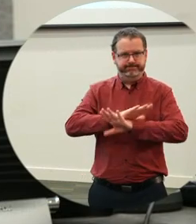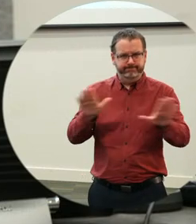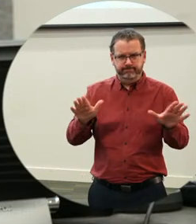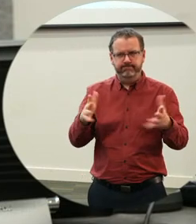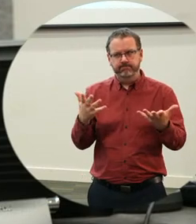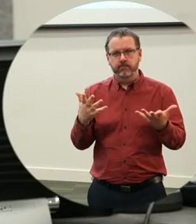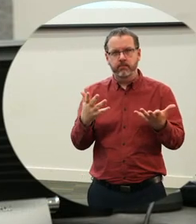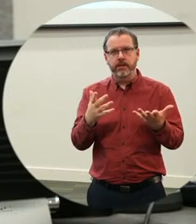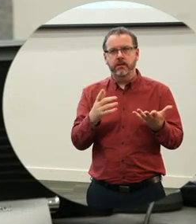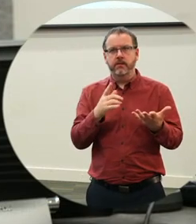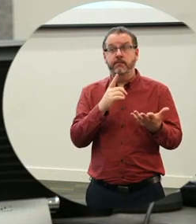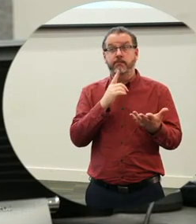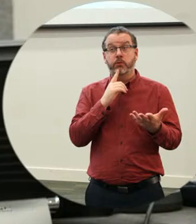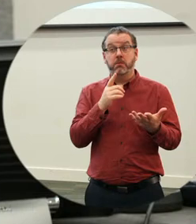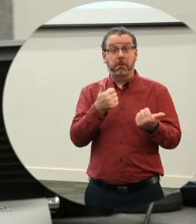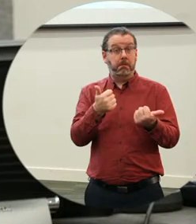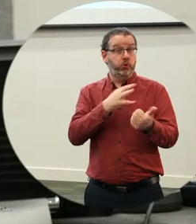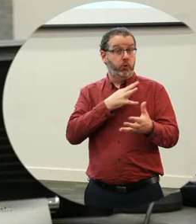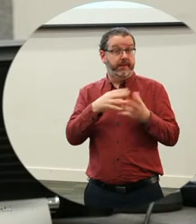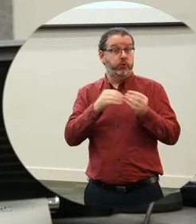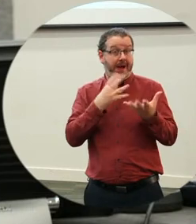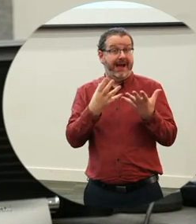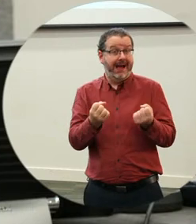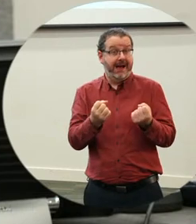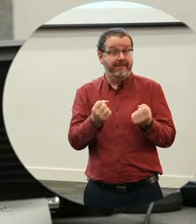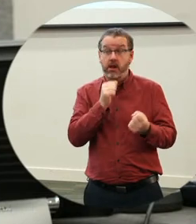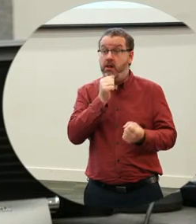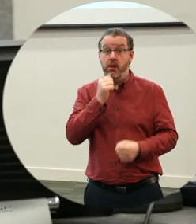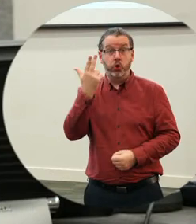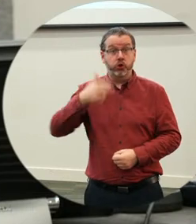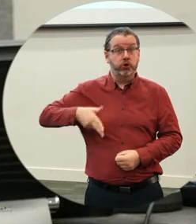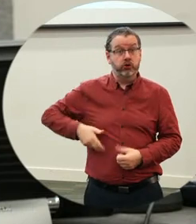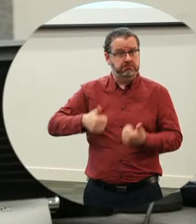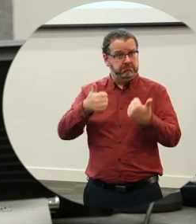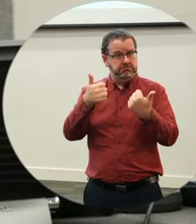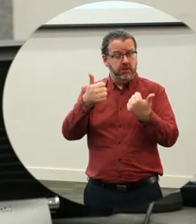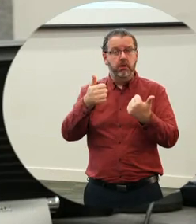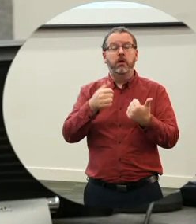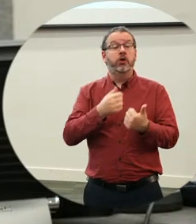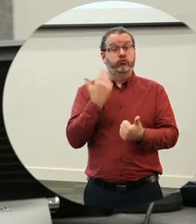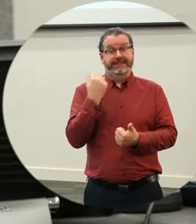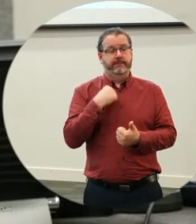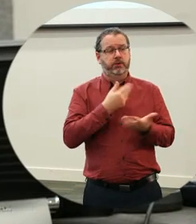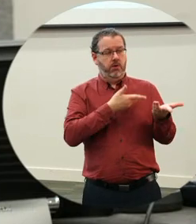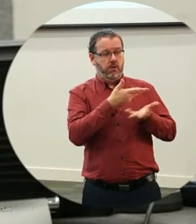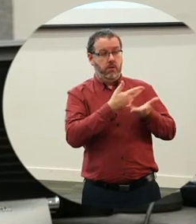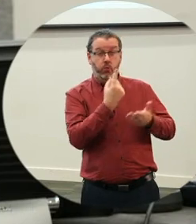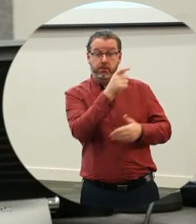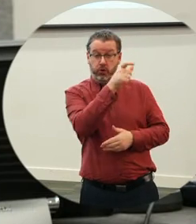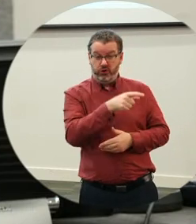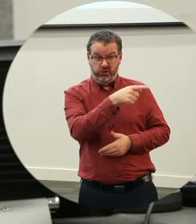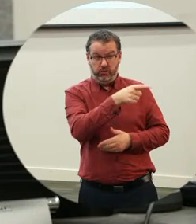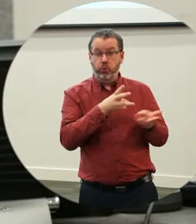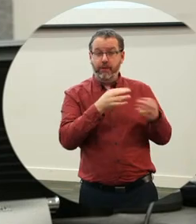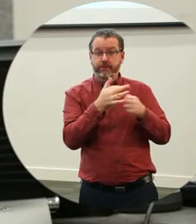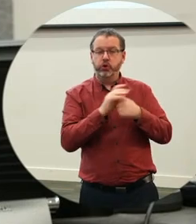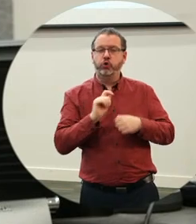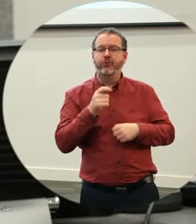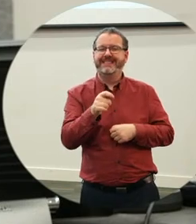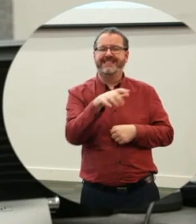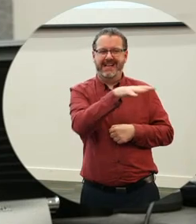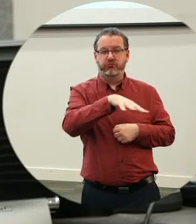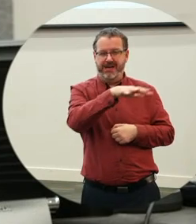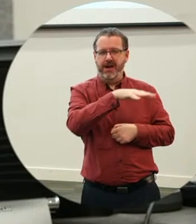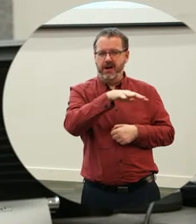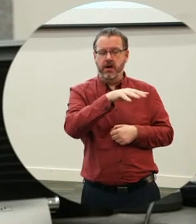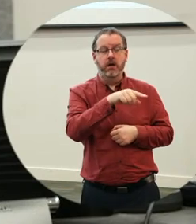And interestingly enough, I was talking to a very senior person in the tourist industry recently, and they've conducted a big survey